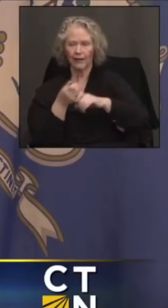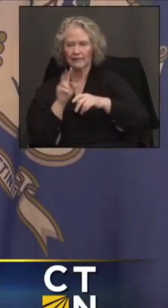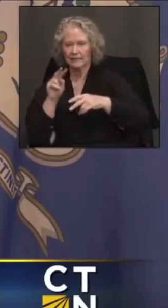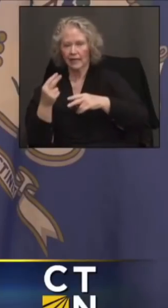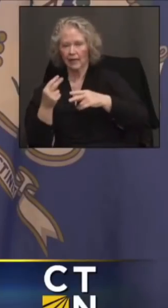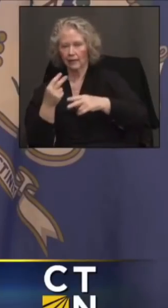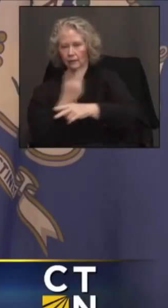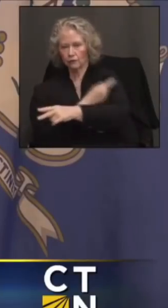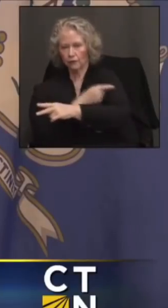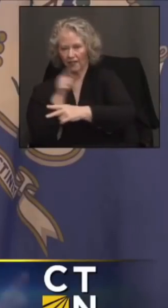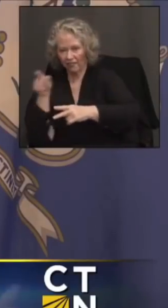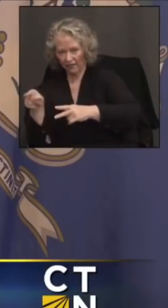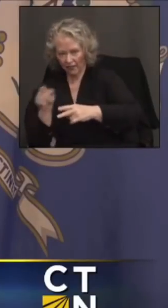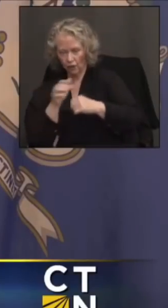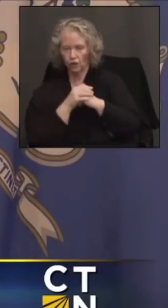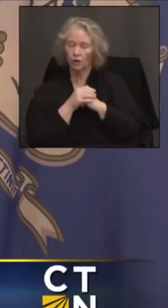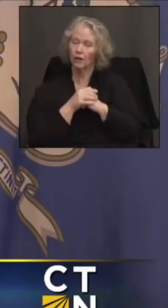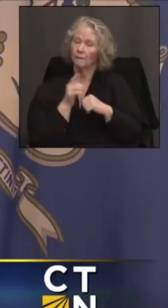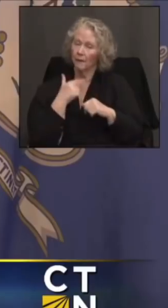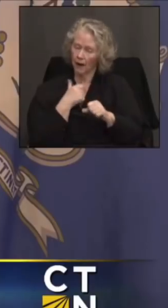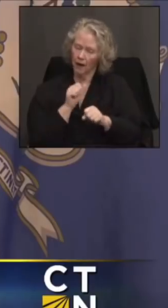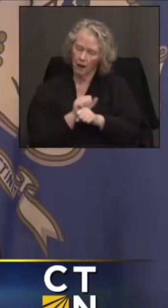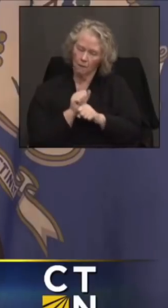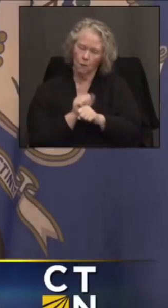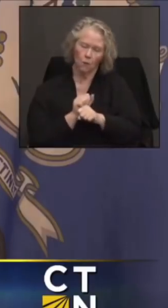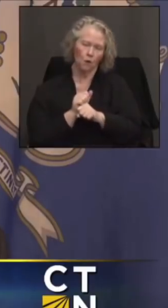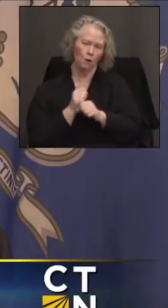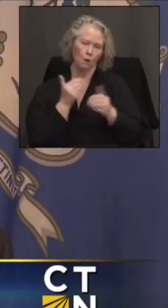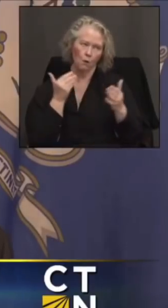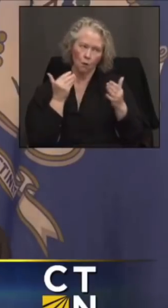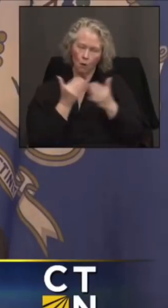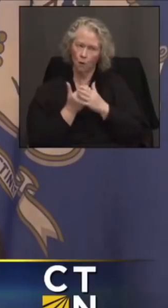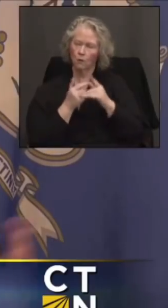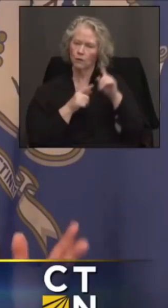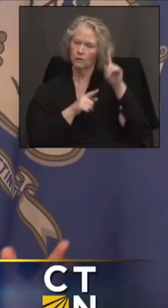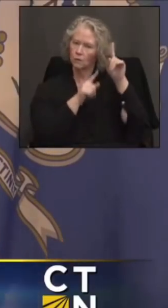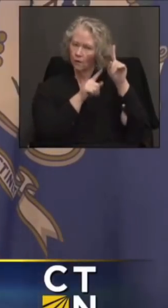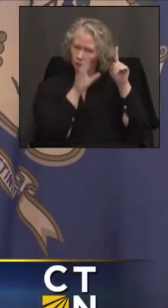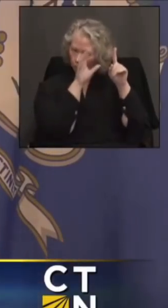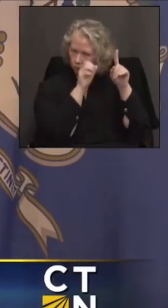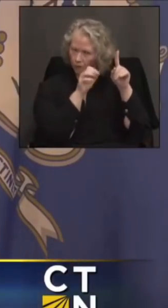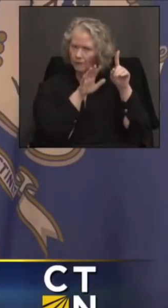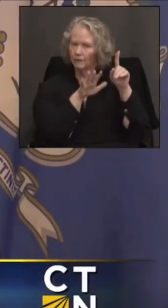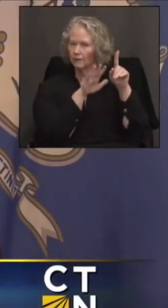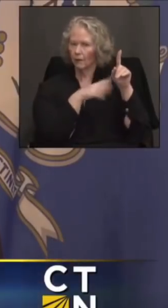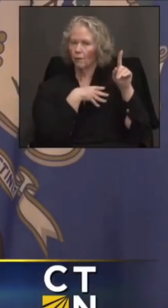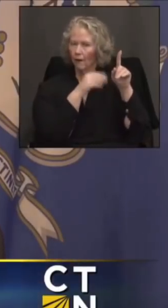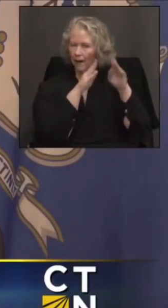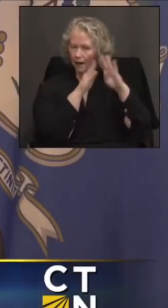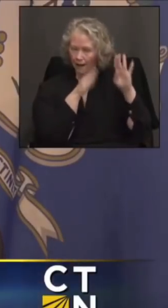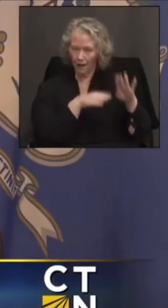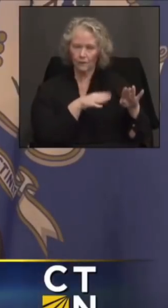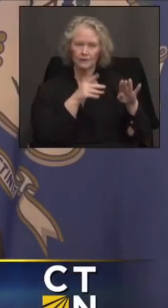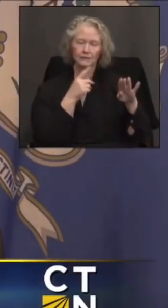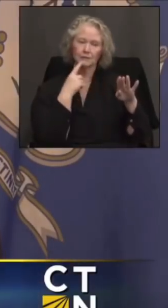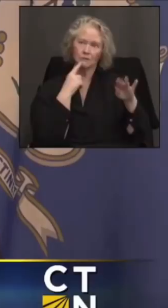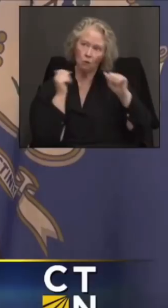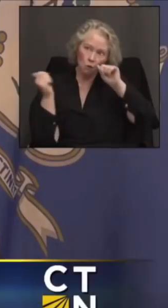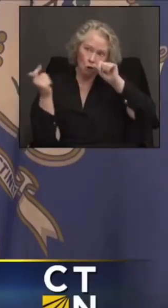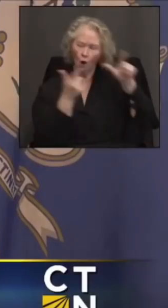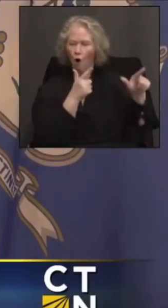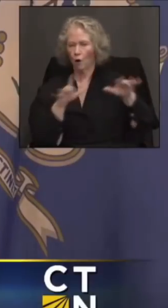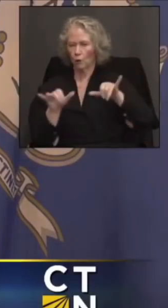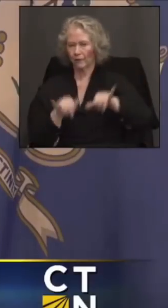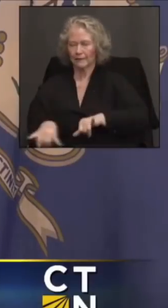as somebody mentioned before, I'm working very closely with the White House, trying to make sure this is a national initiative, so every college kid around